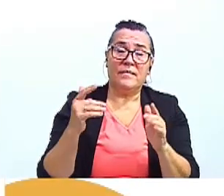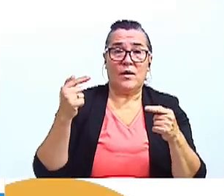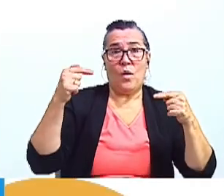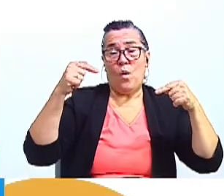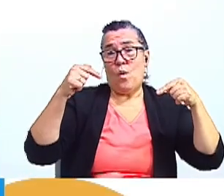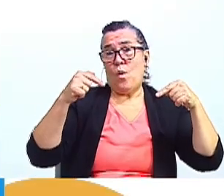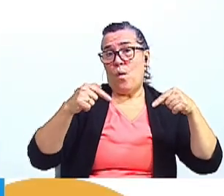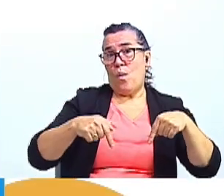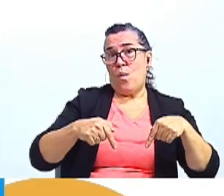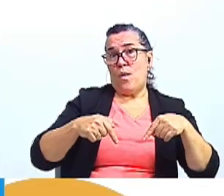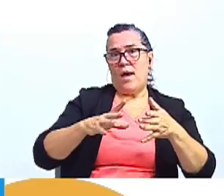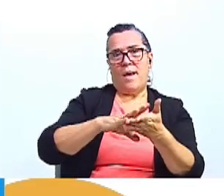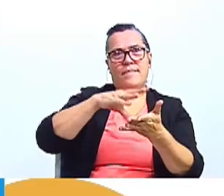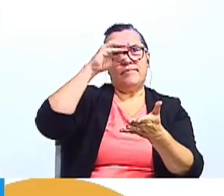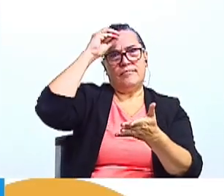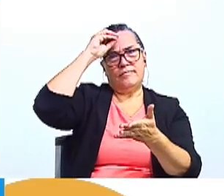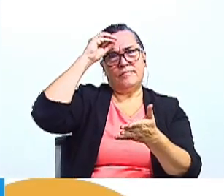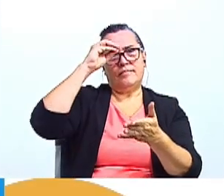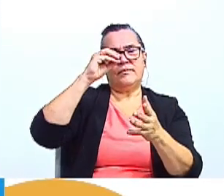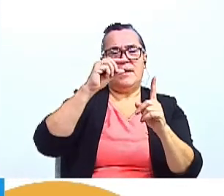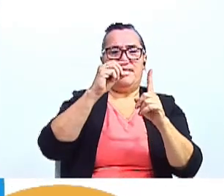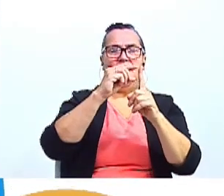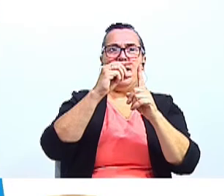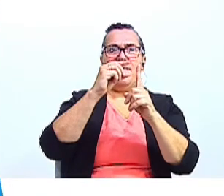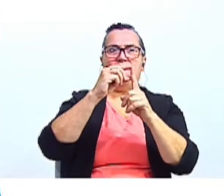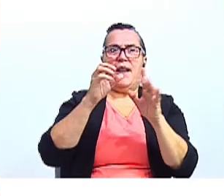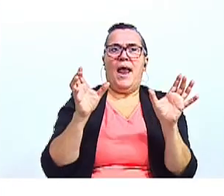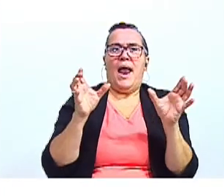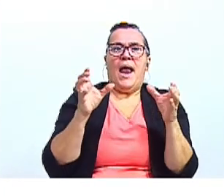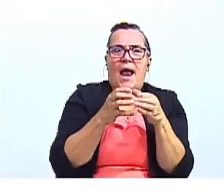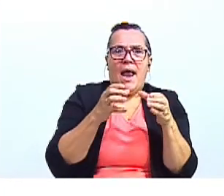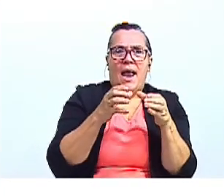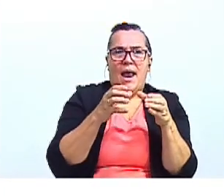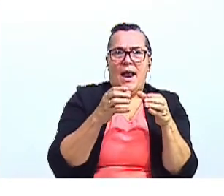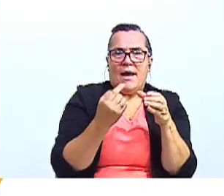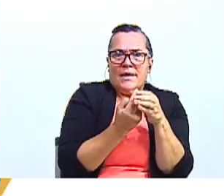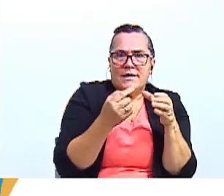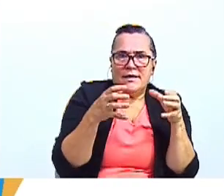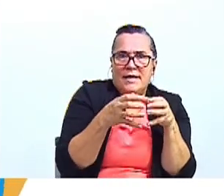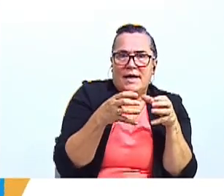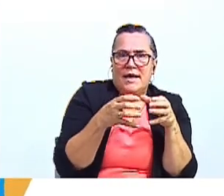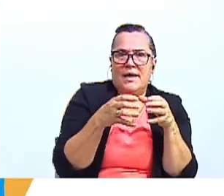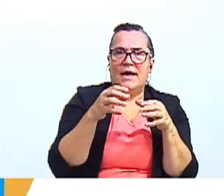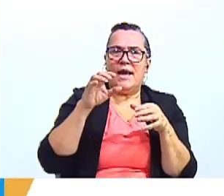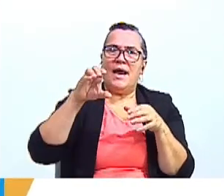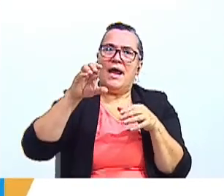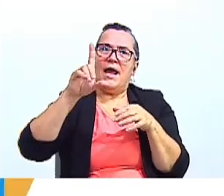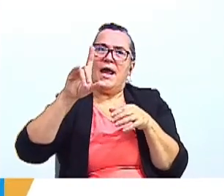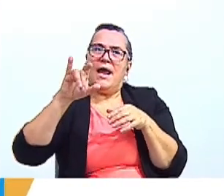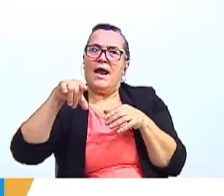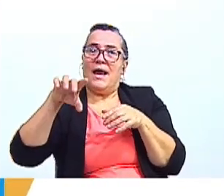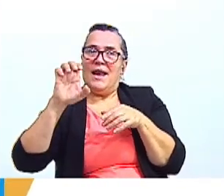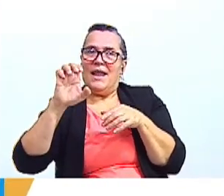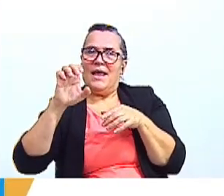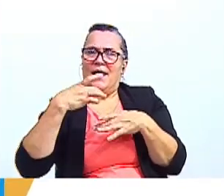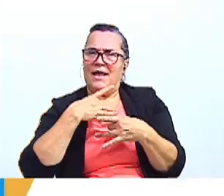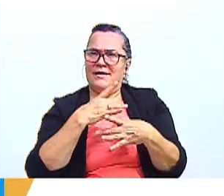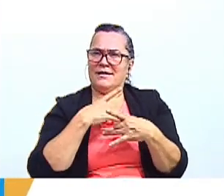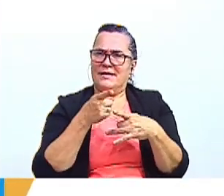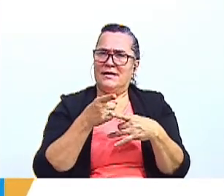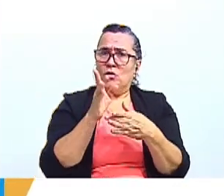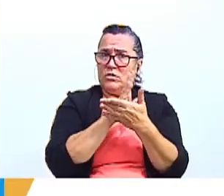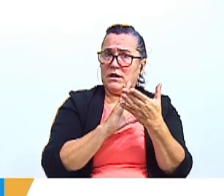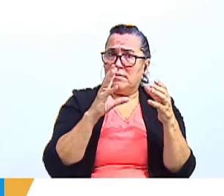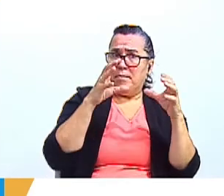today we learn about the word cliques. Interesting topic, right? What do you think about that? Are you part of a